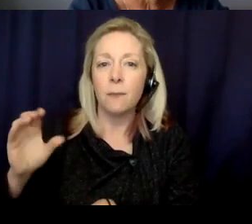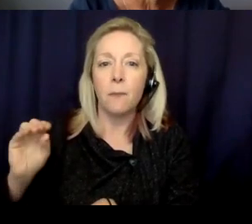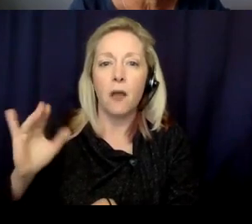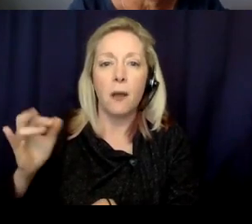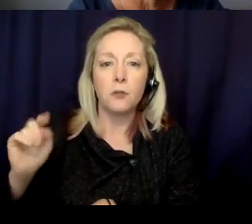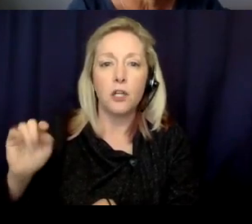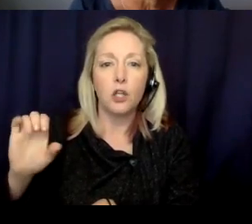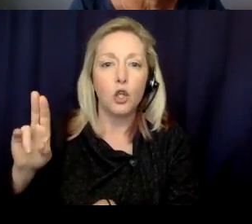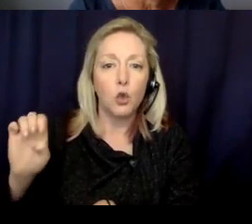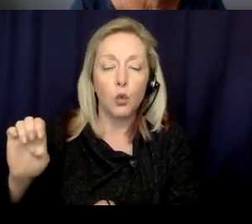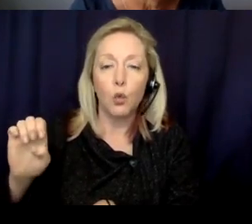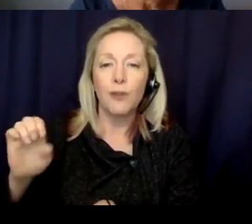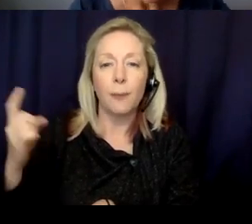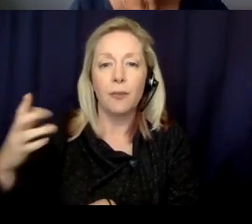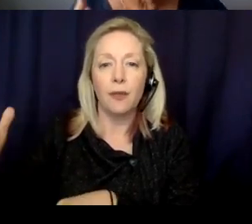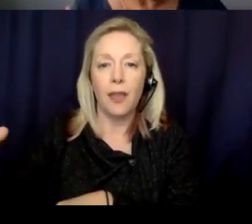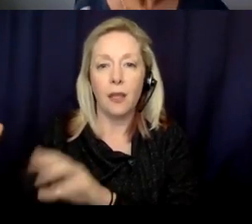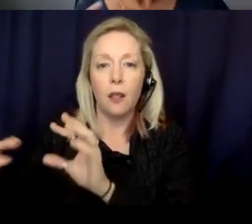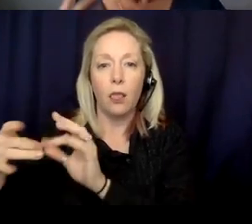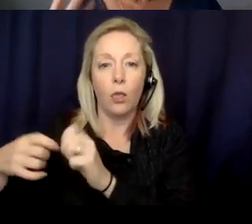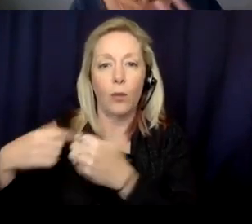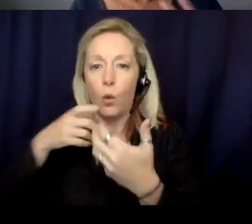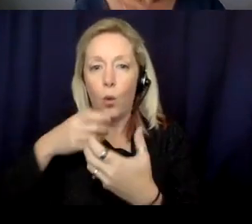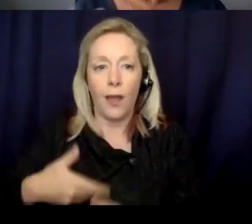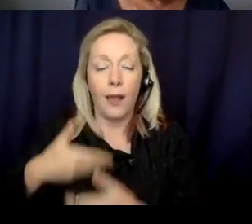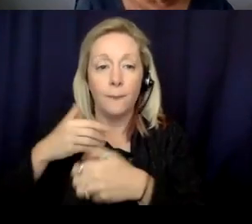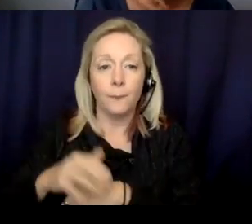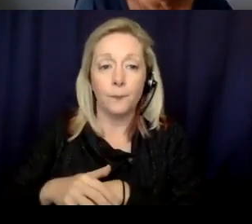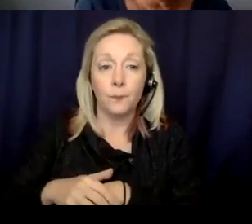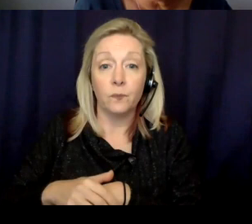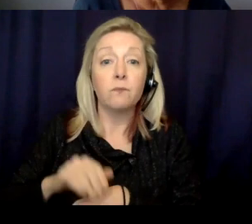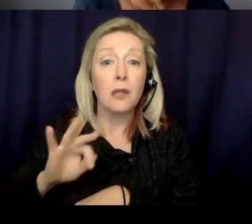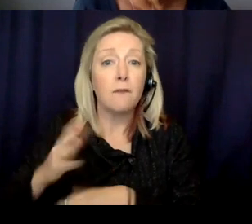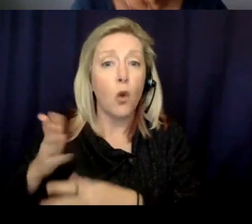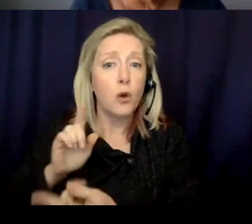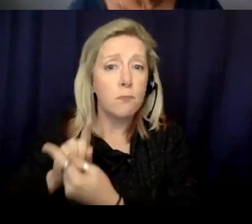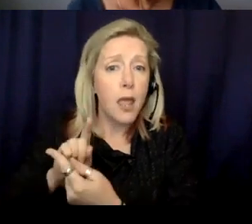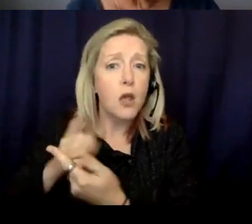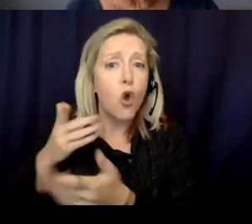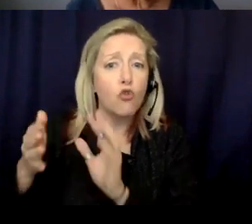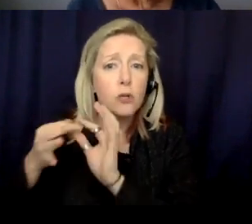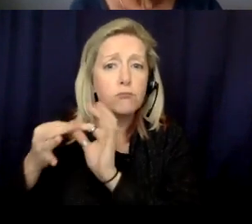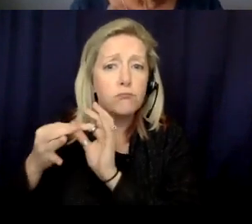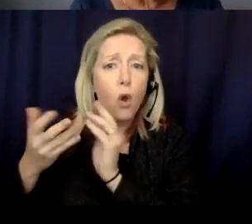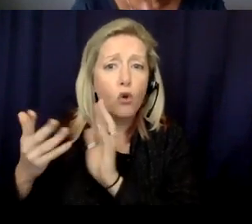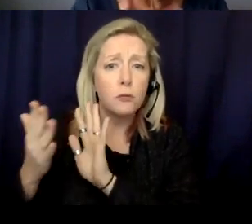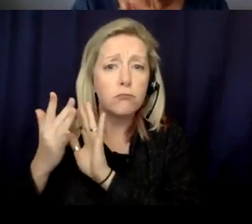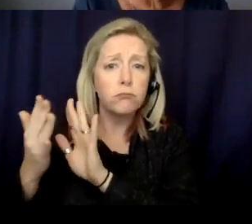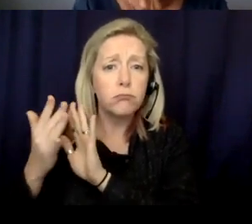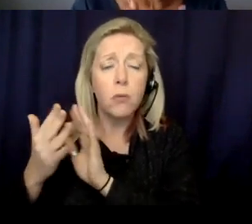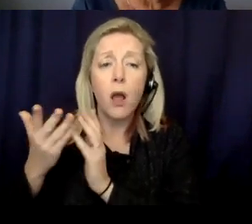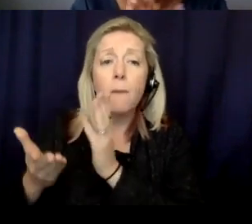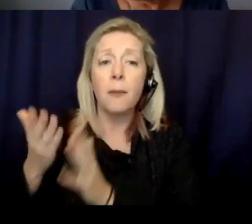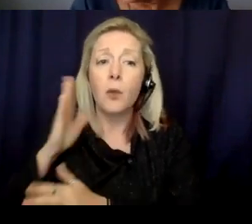going to let them know who I am. I might, if I'm familiar with them and we do things together, I might do